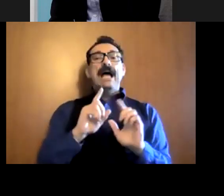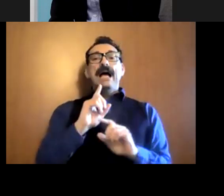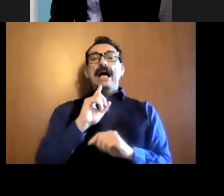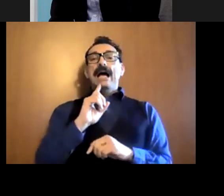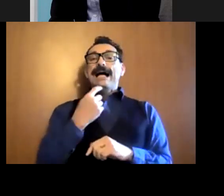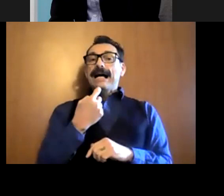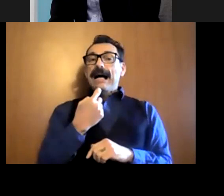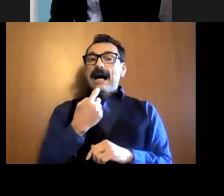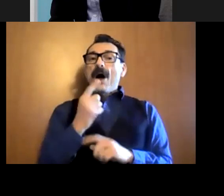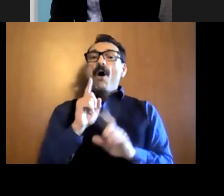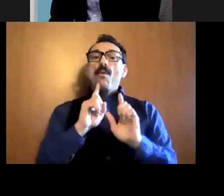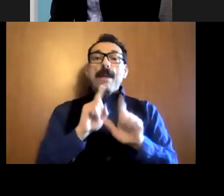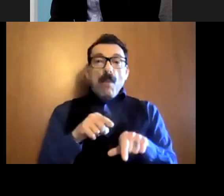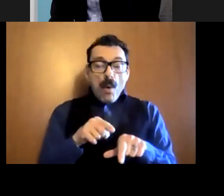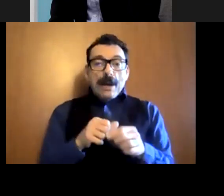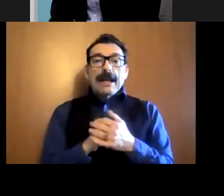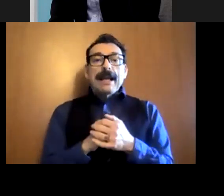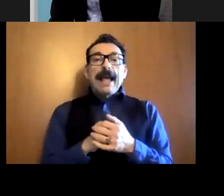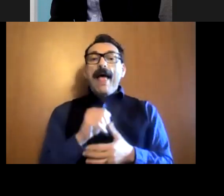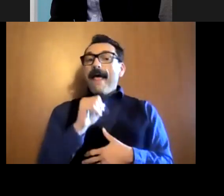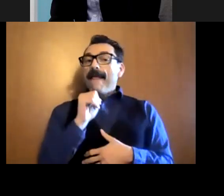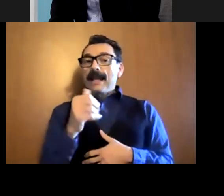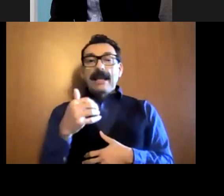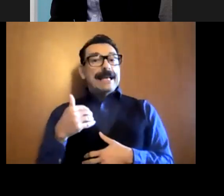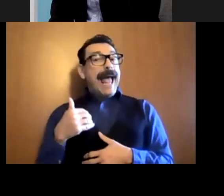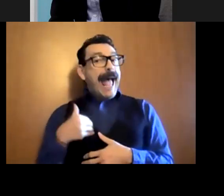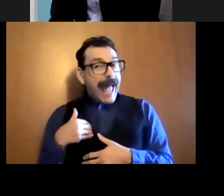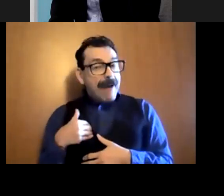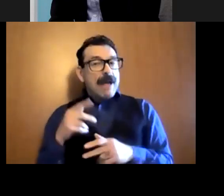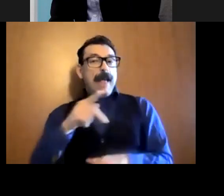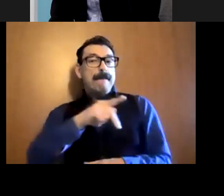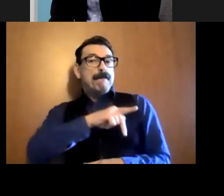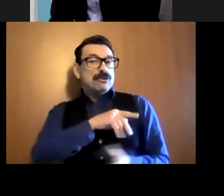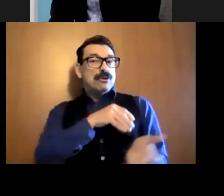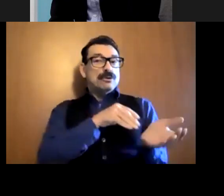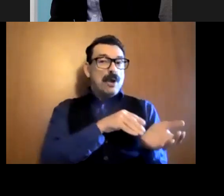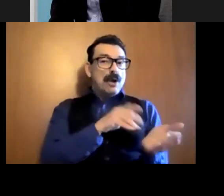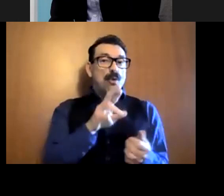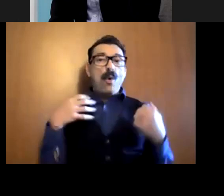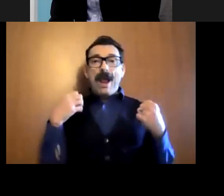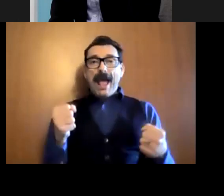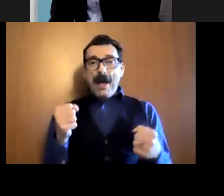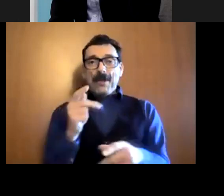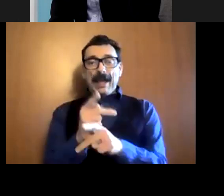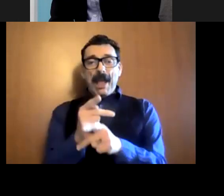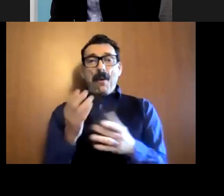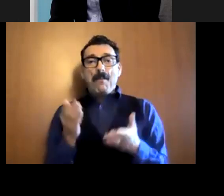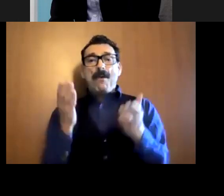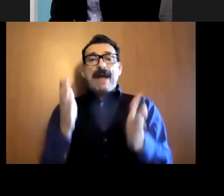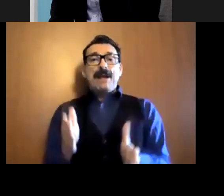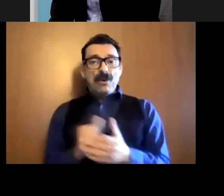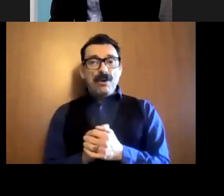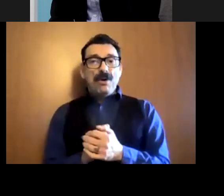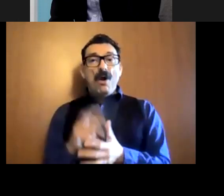an individual that served as a personal doctor or healthcare provider. Almost 40%, and